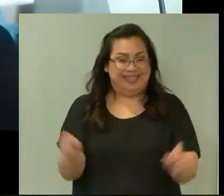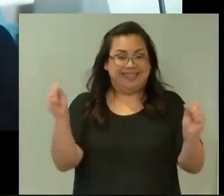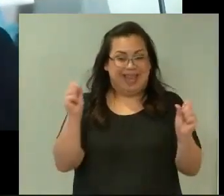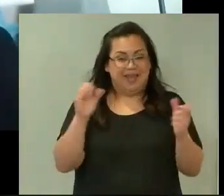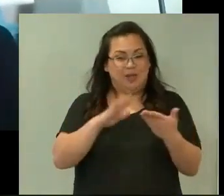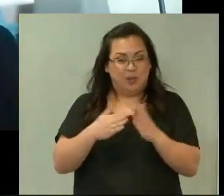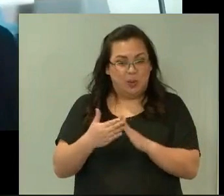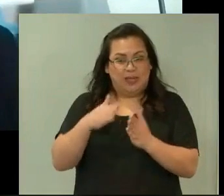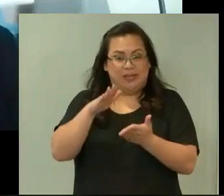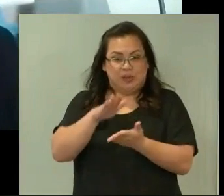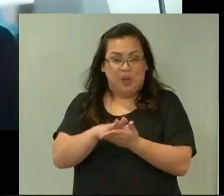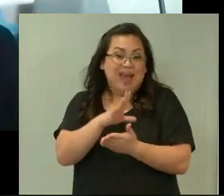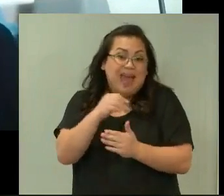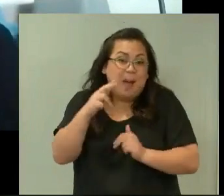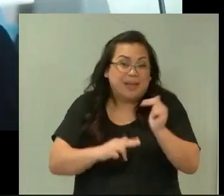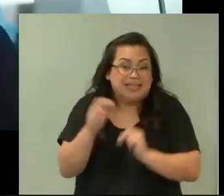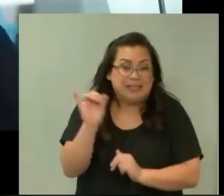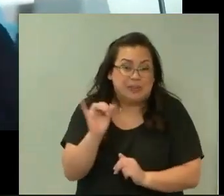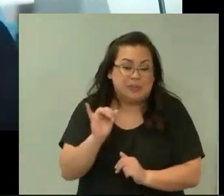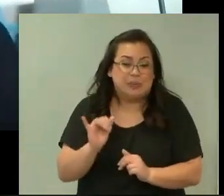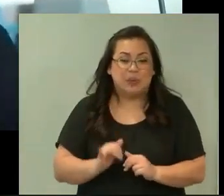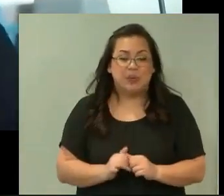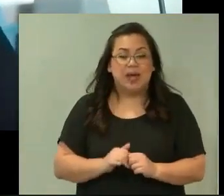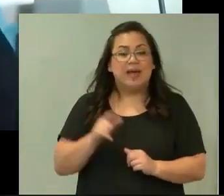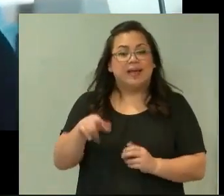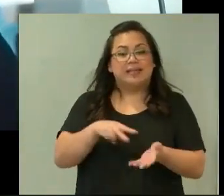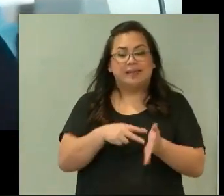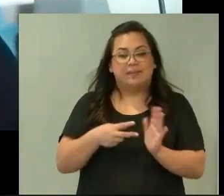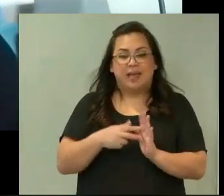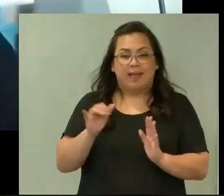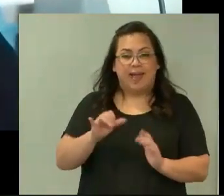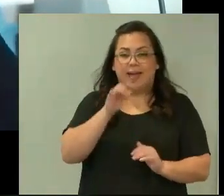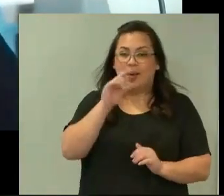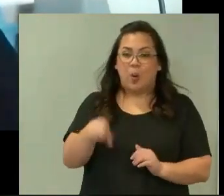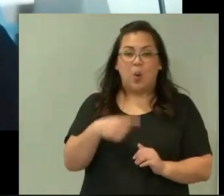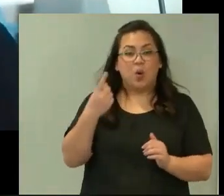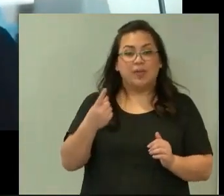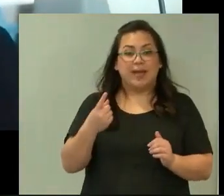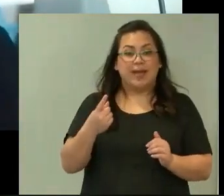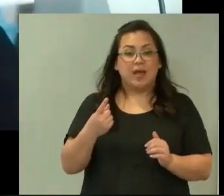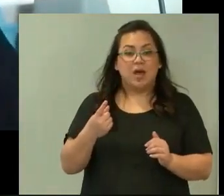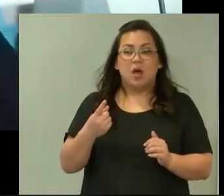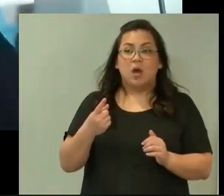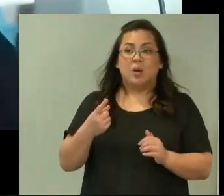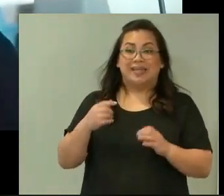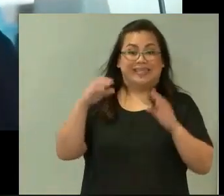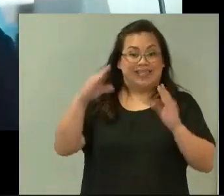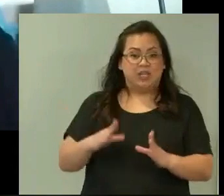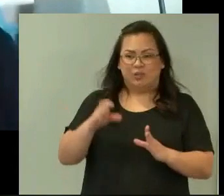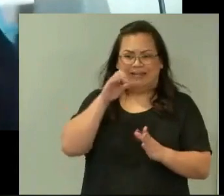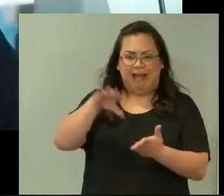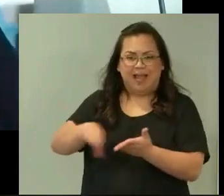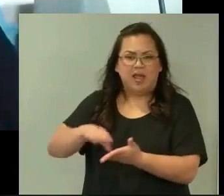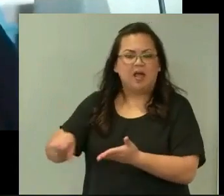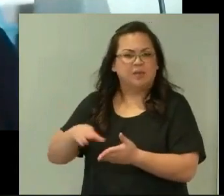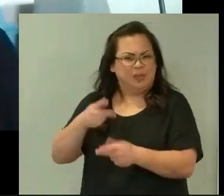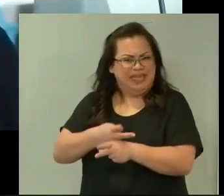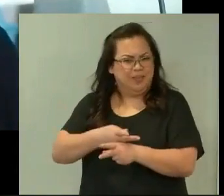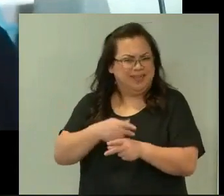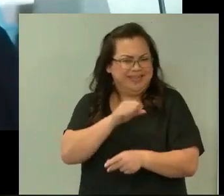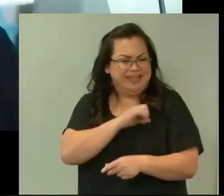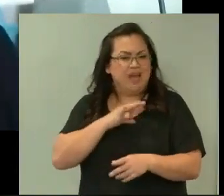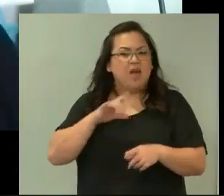and school buildings, right? And this means like not only not laying off educators, but also education